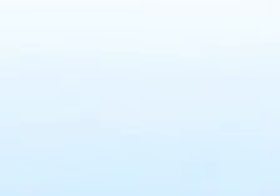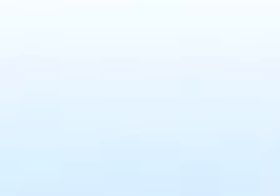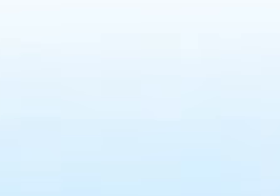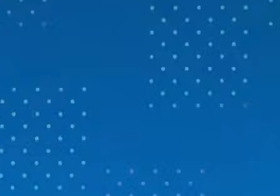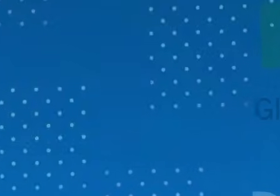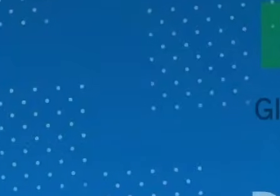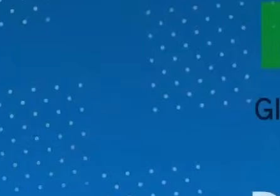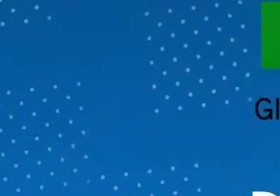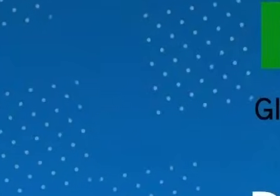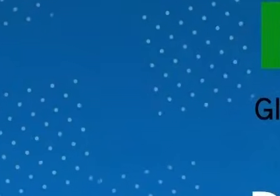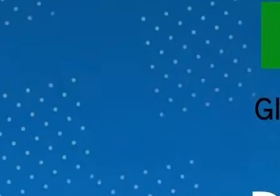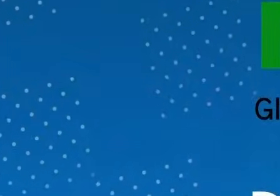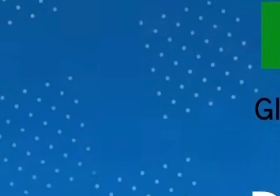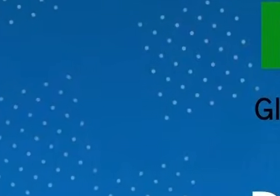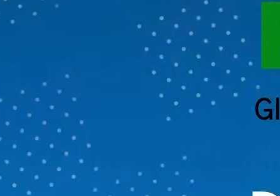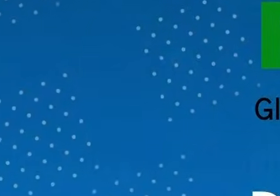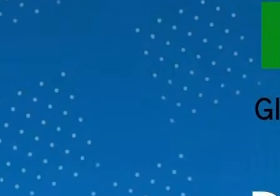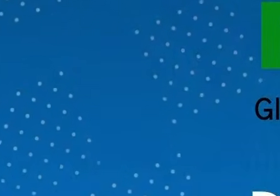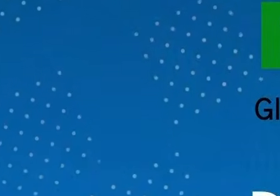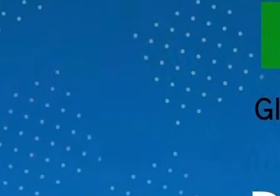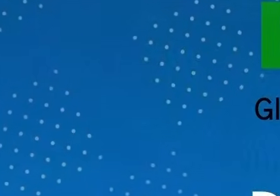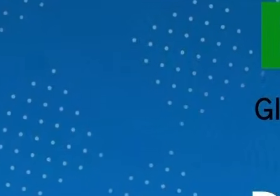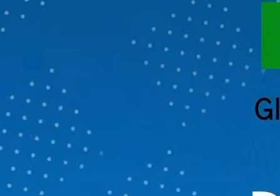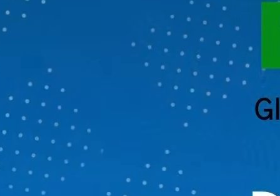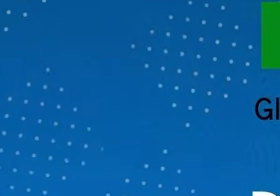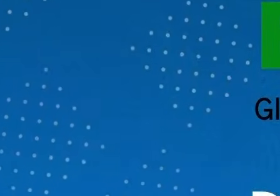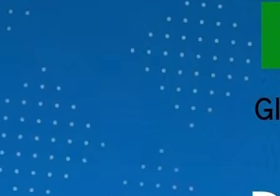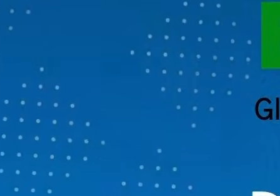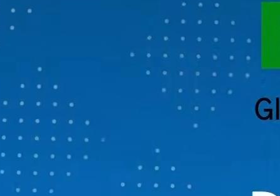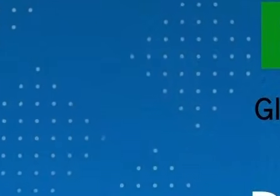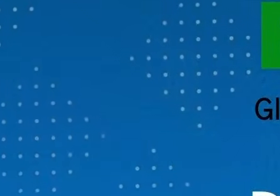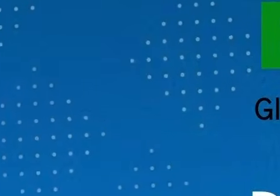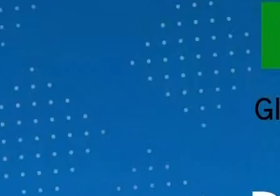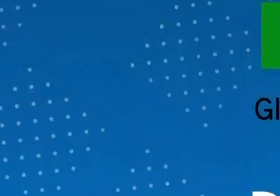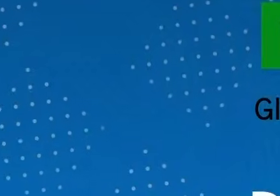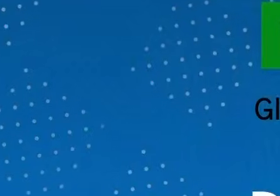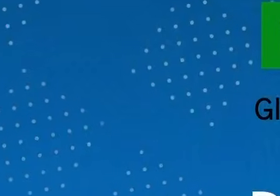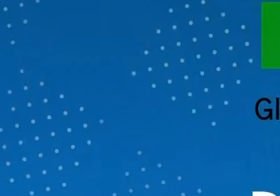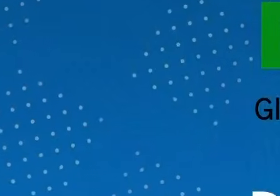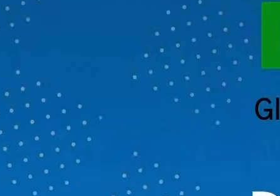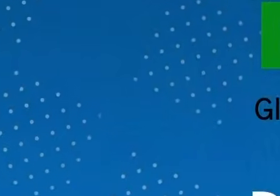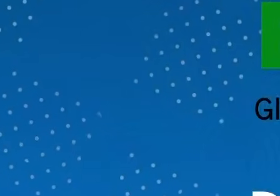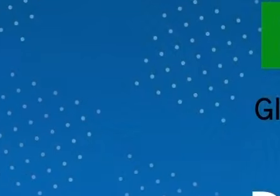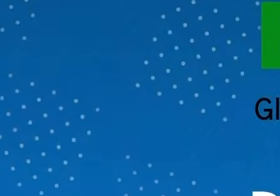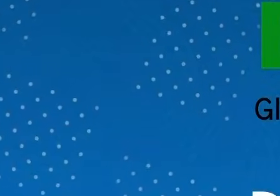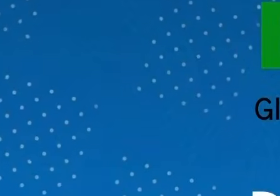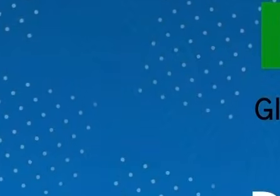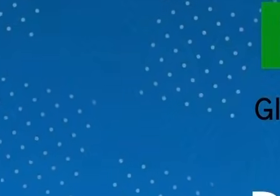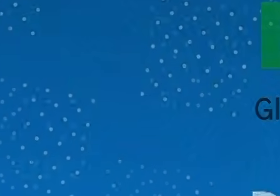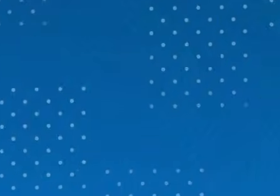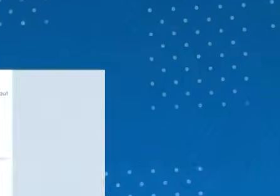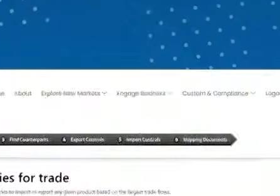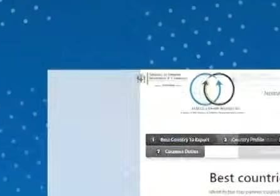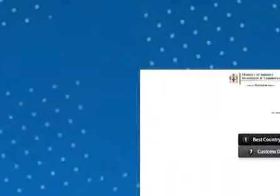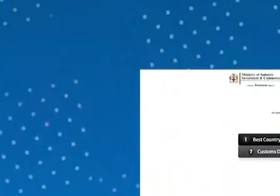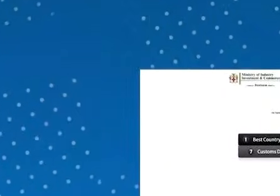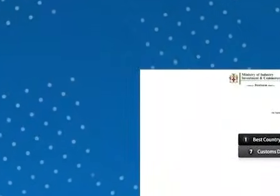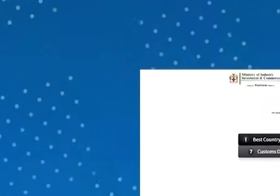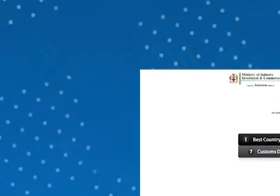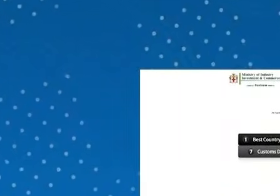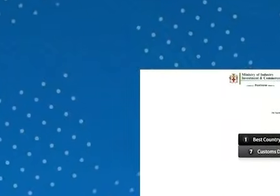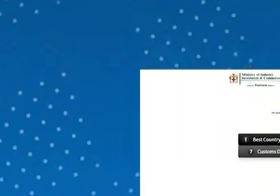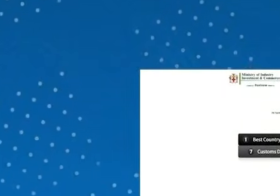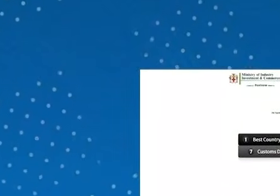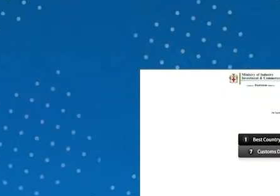Export Jamaica is designed to position your products competitively and guide you through international trade. Find